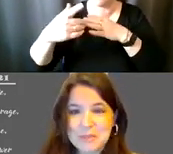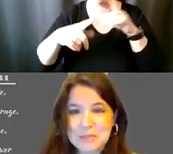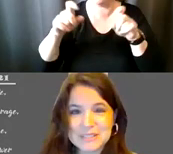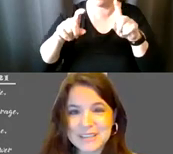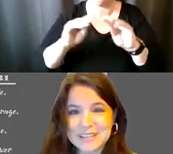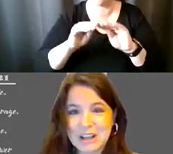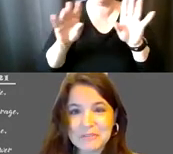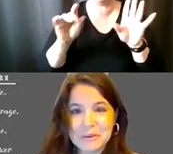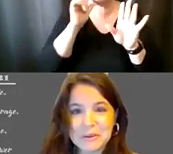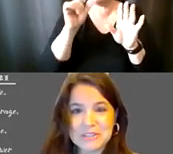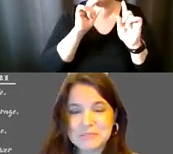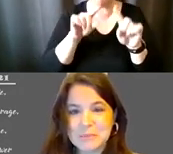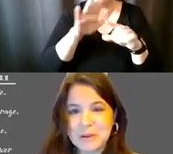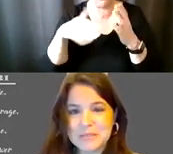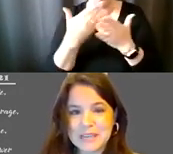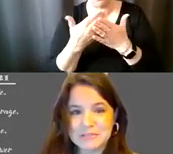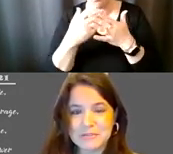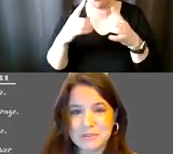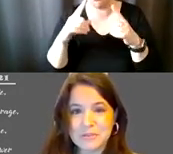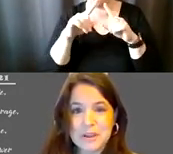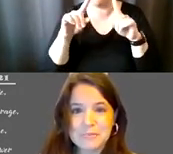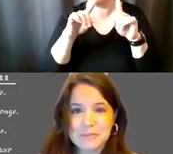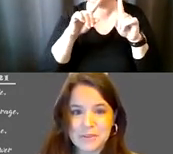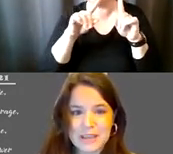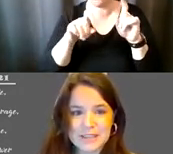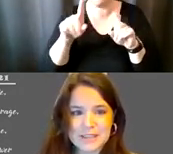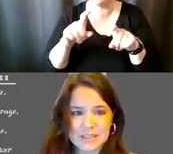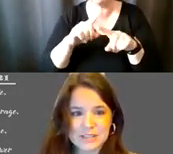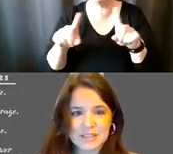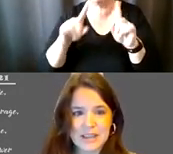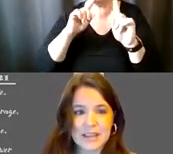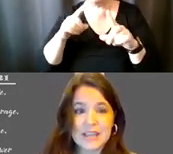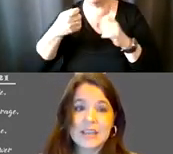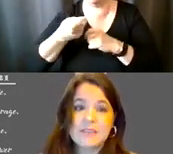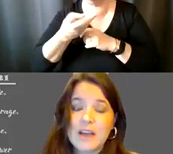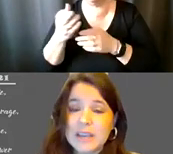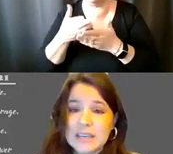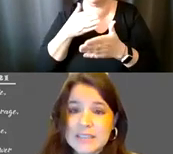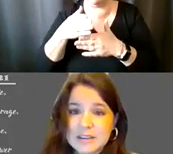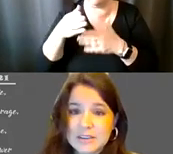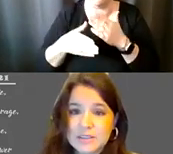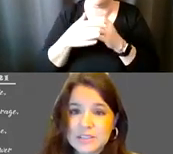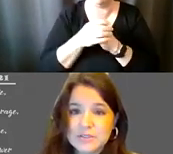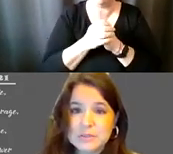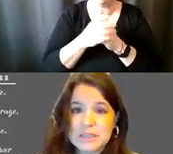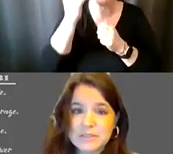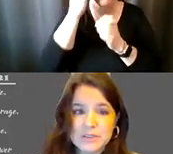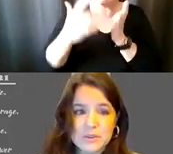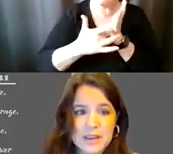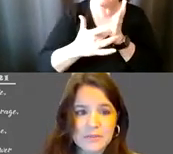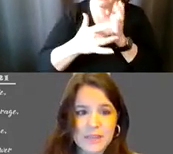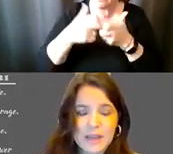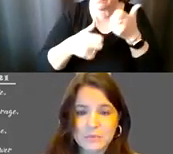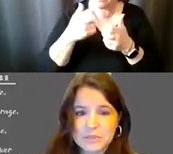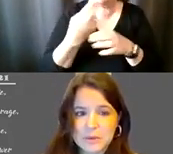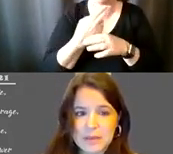we won't be able to get to all of your questions, but we hope to answer a few before the end of the session today. If you're having any technical issues, please use